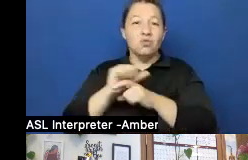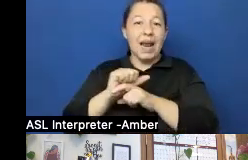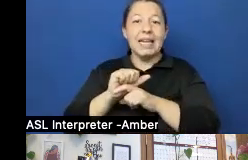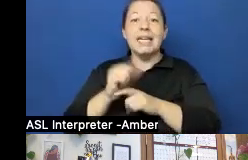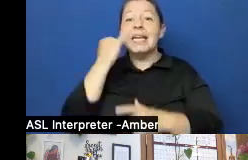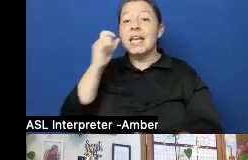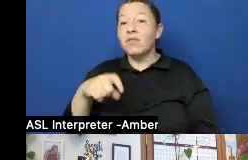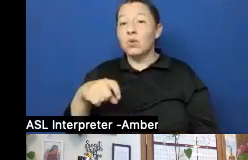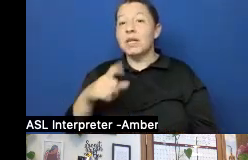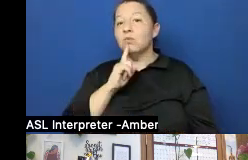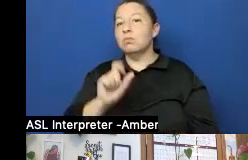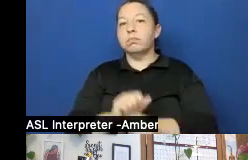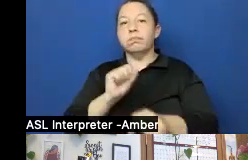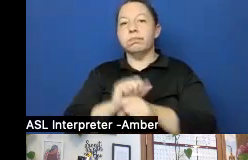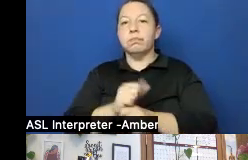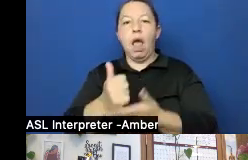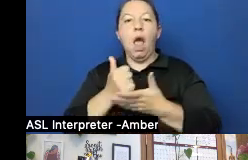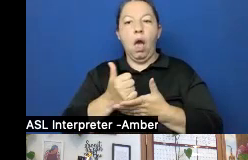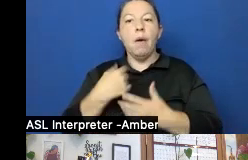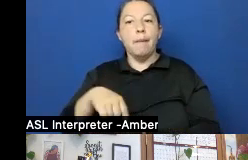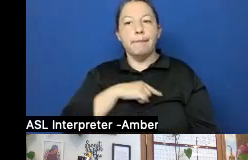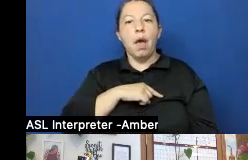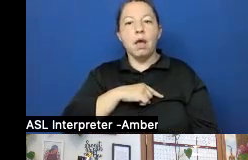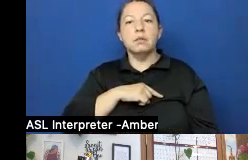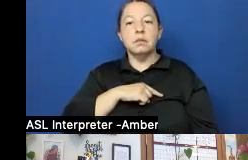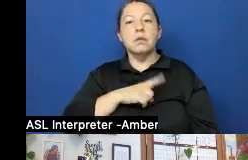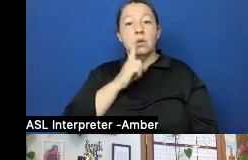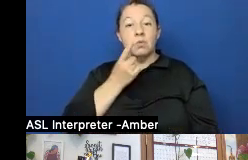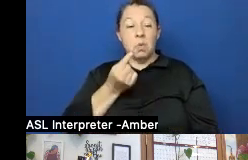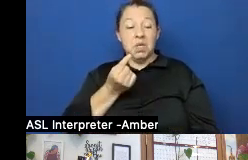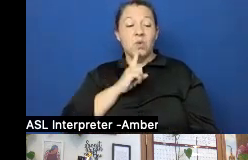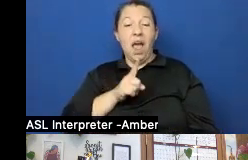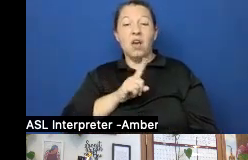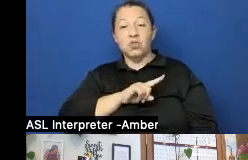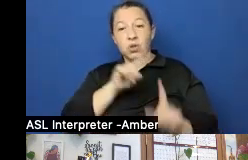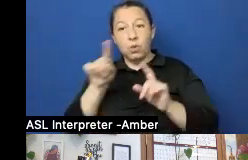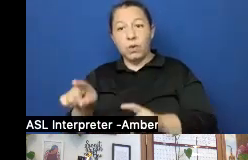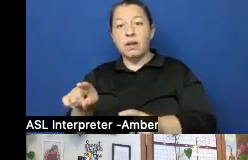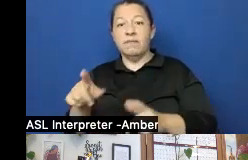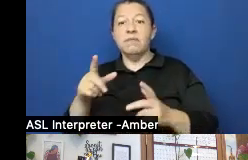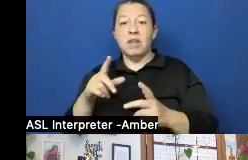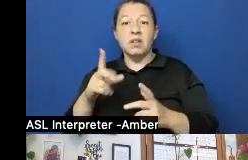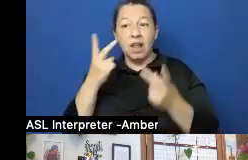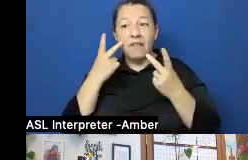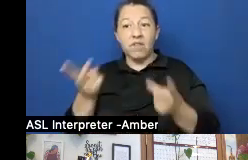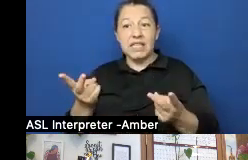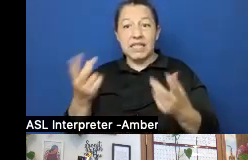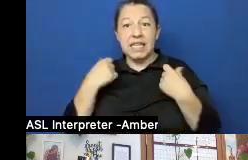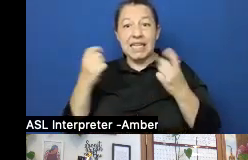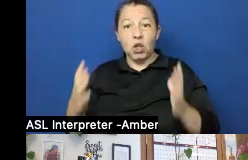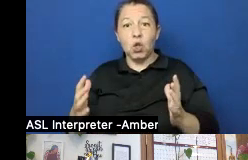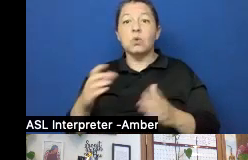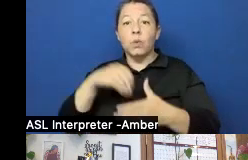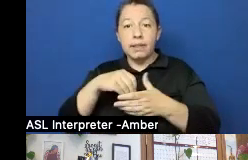what was extremely helpful for us, was we visited healers that were in community and elders